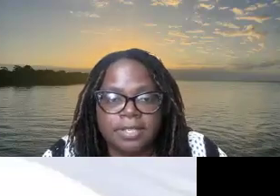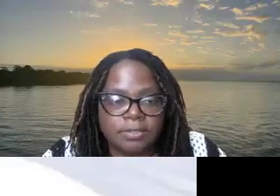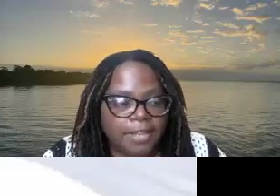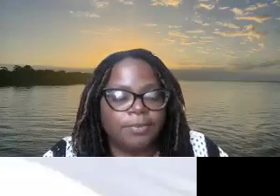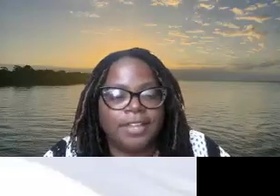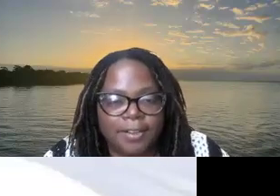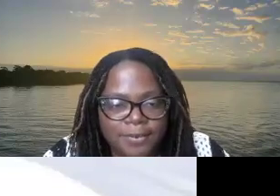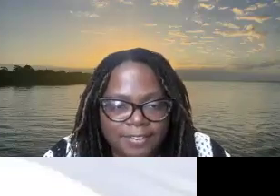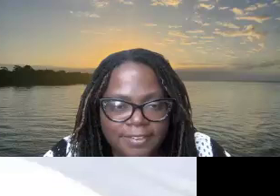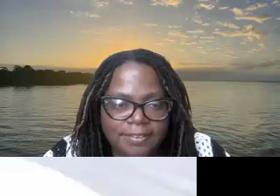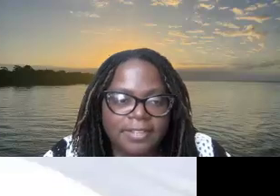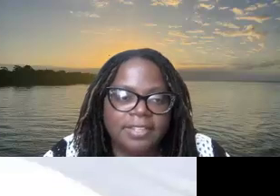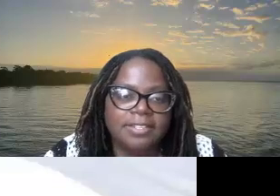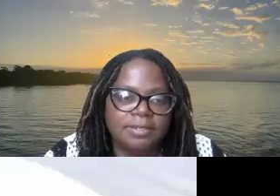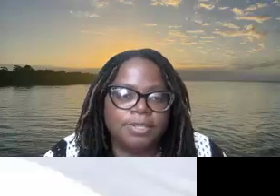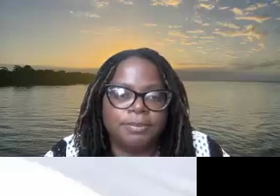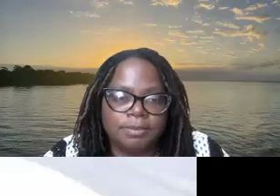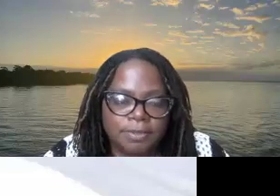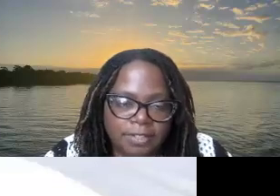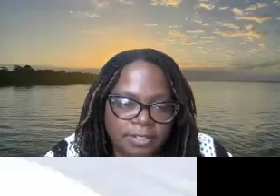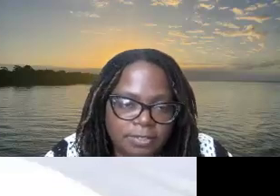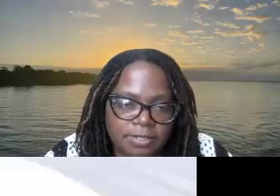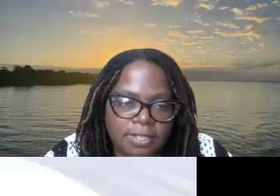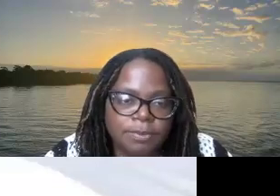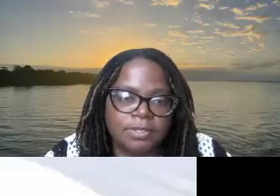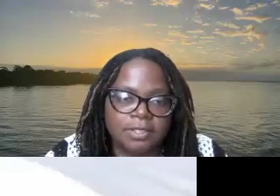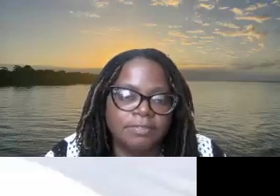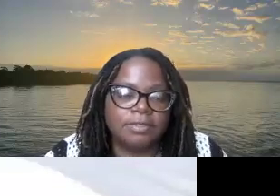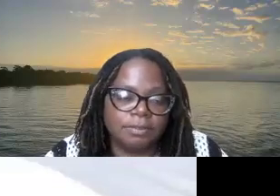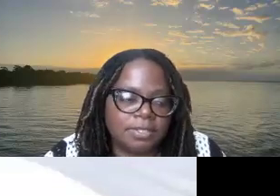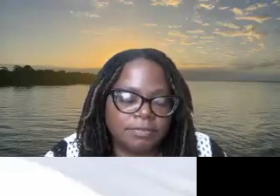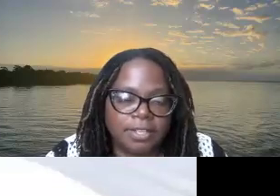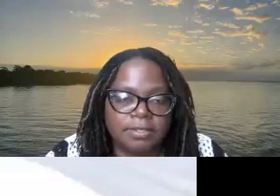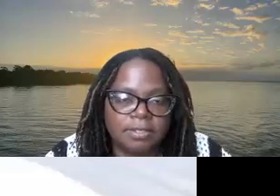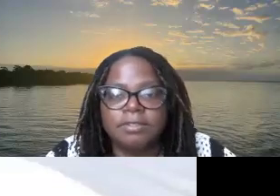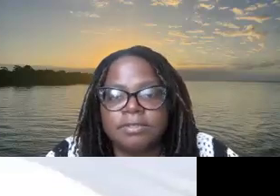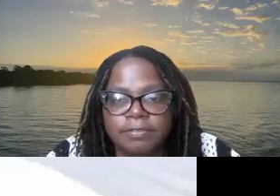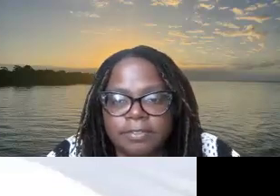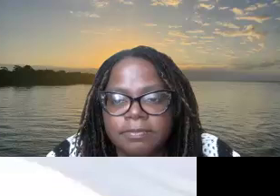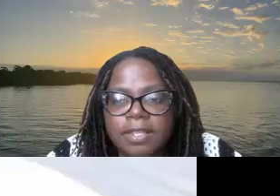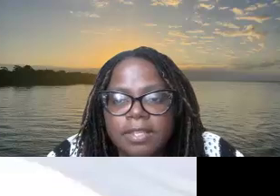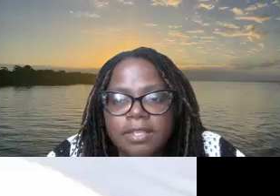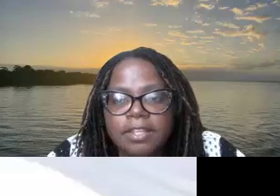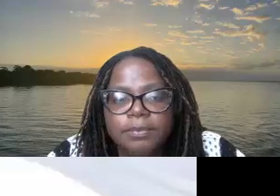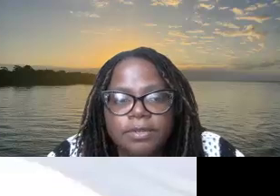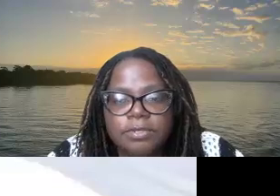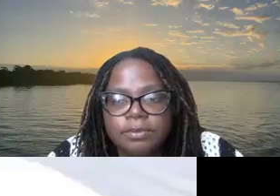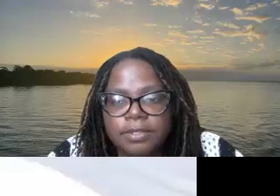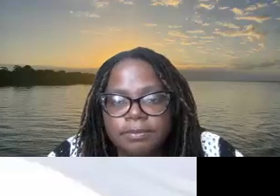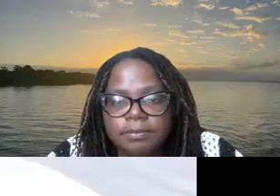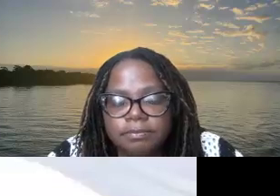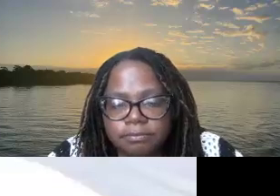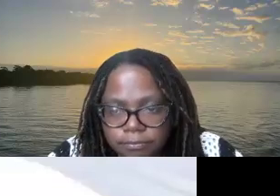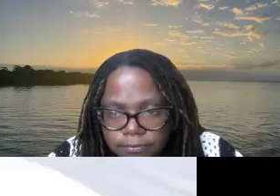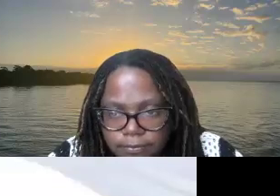efforts, because that's a pathway out, right? They need to be able to be financially stable to leave their domestic violence scenarios often. And then we